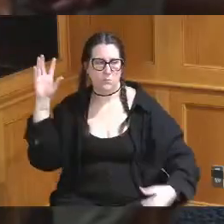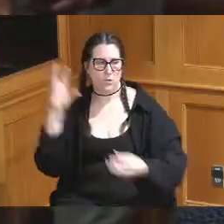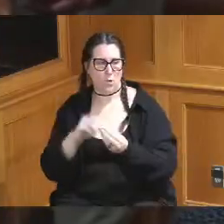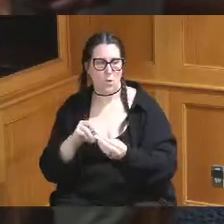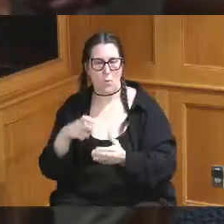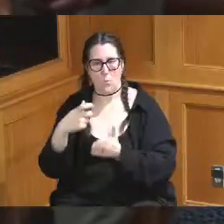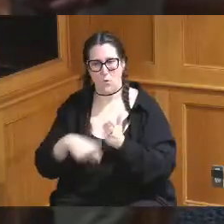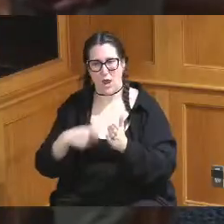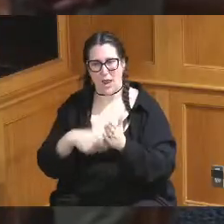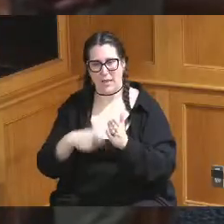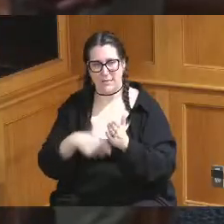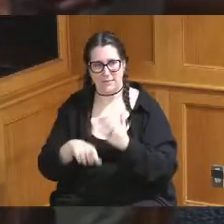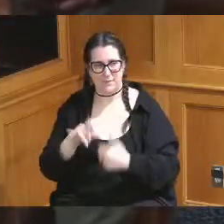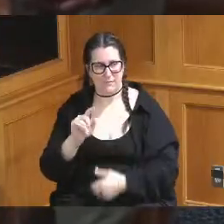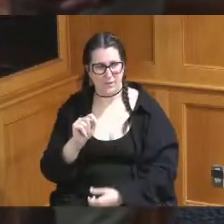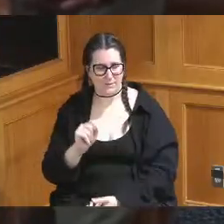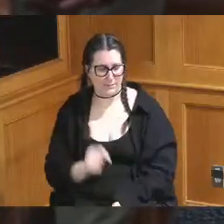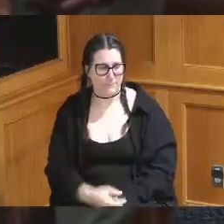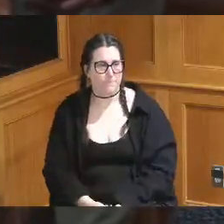buy the entire property.